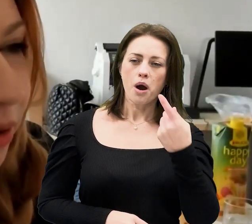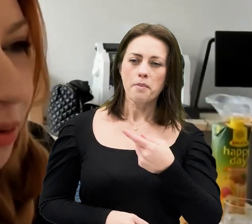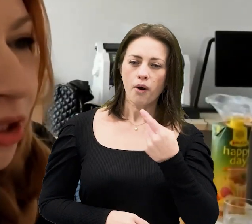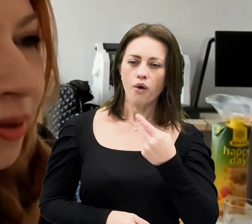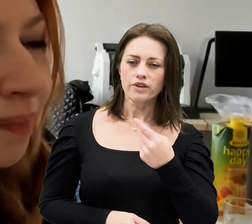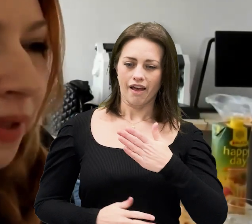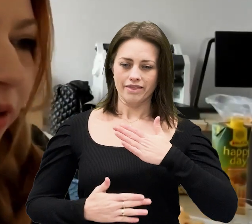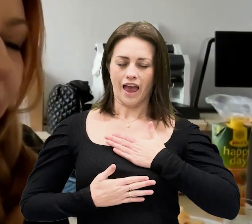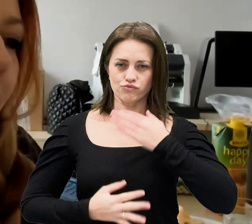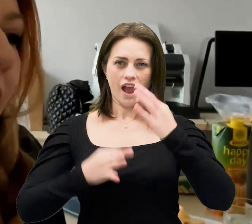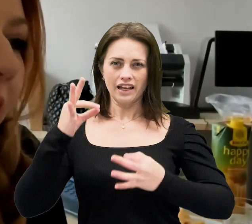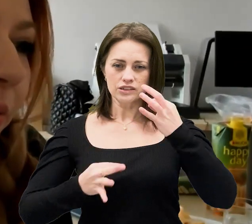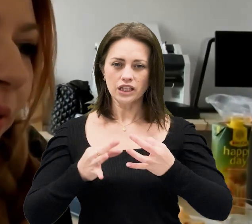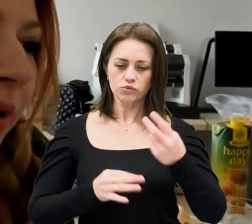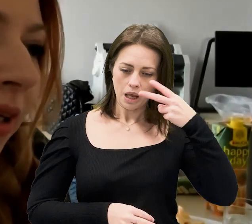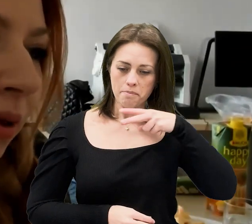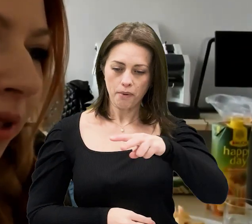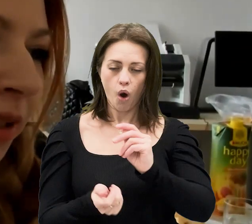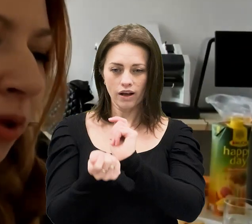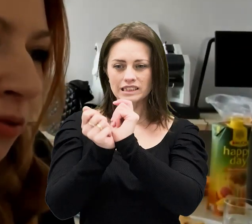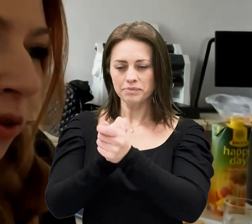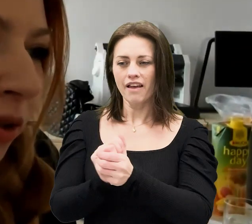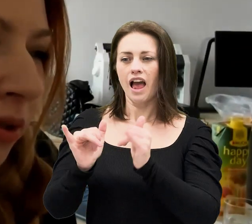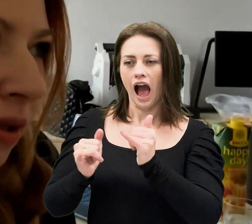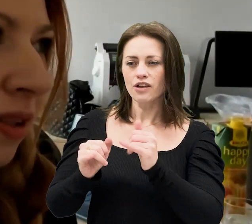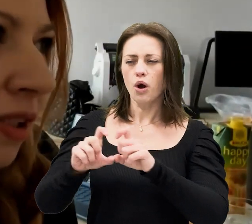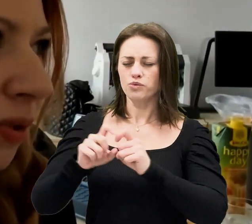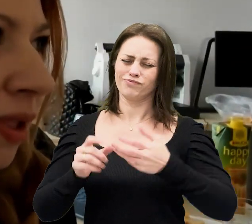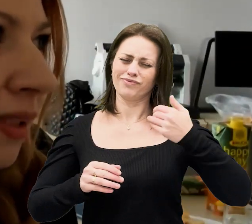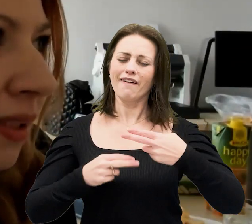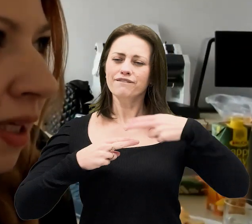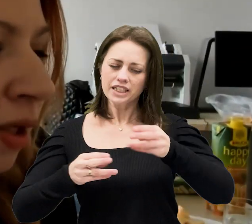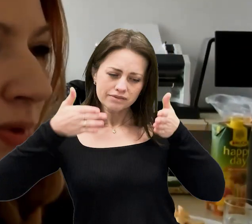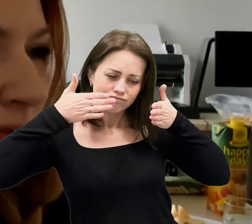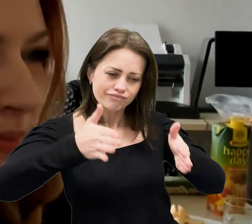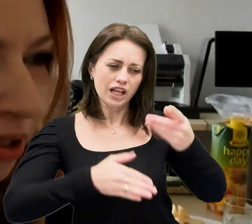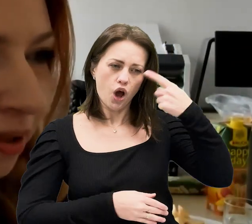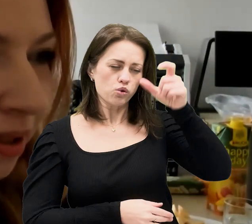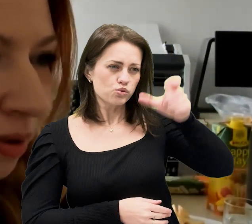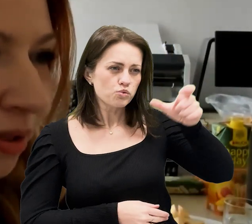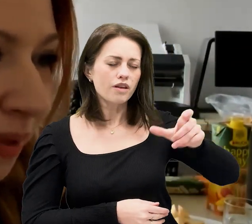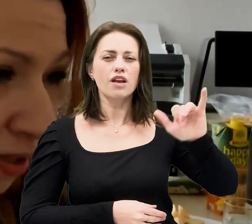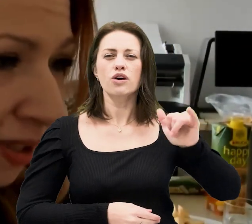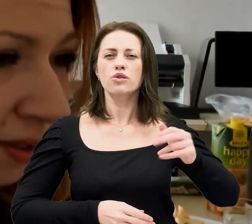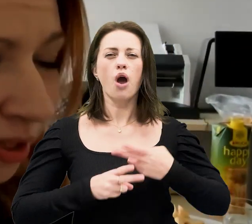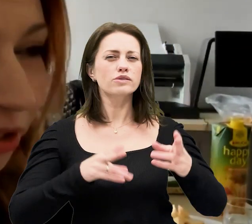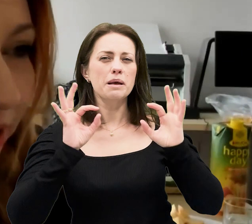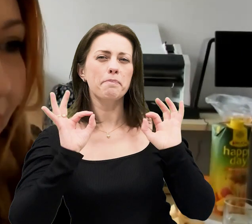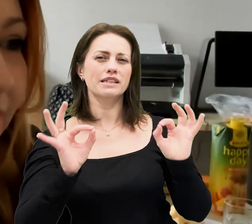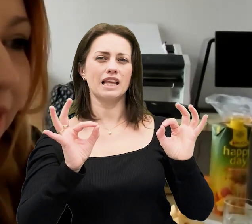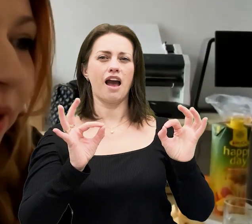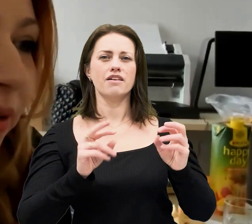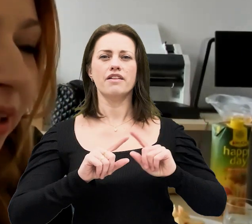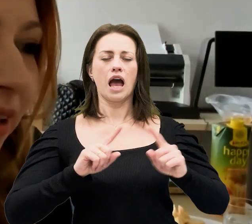our institution, because we were always more focused on the students with special or specific